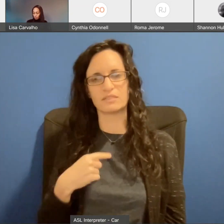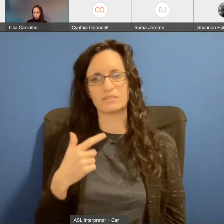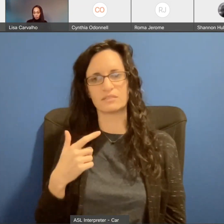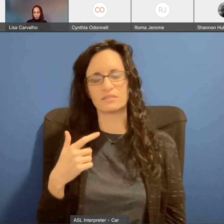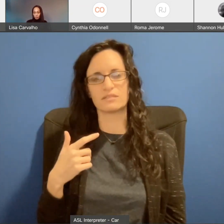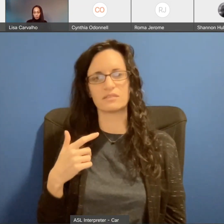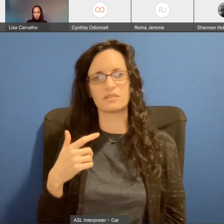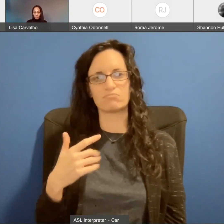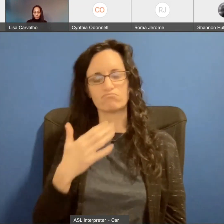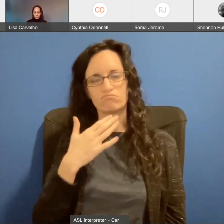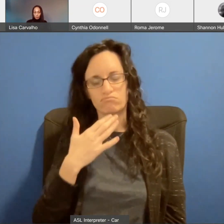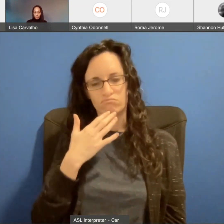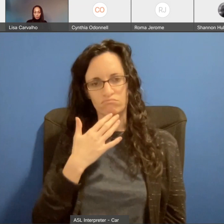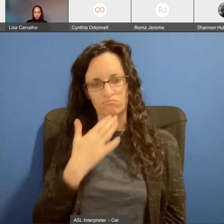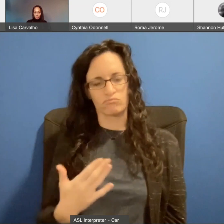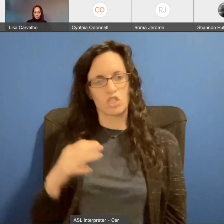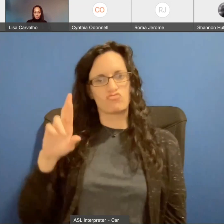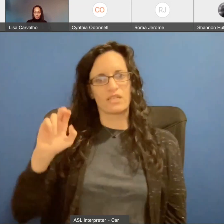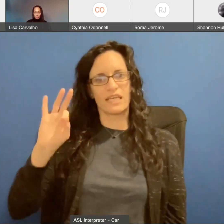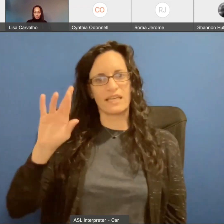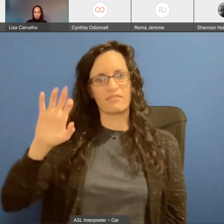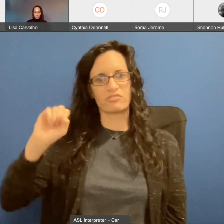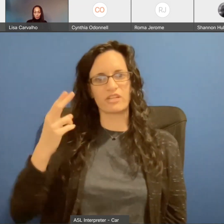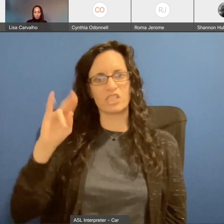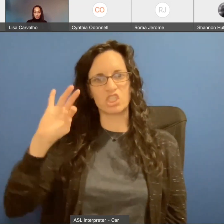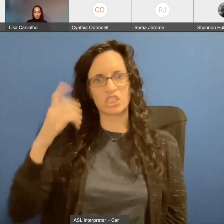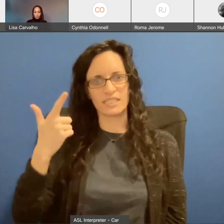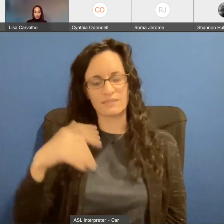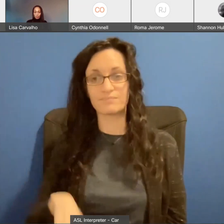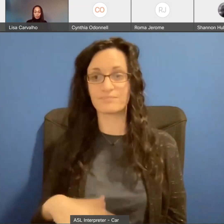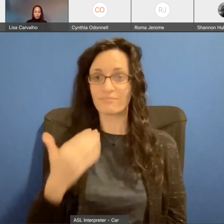suppose. Thanks, Sarah. Appreciate that feedback. Yeah.